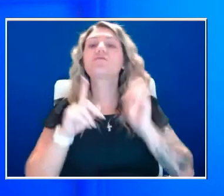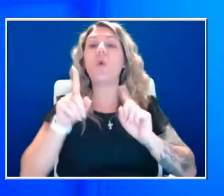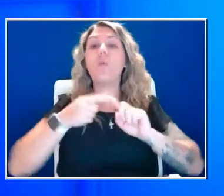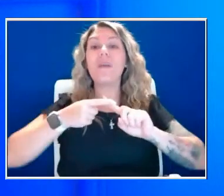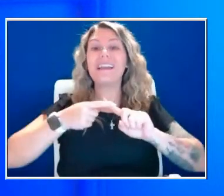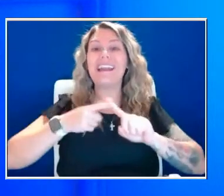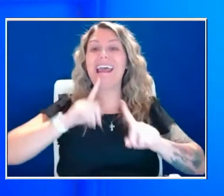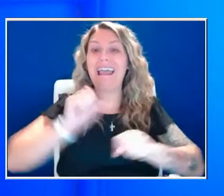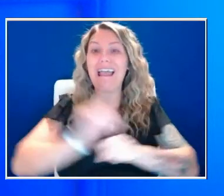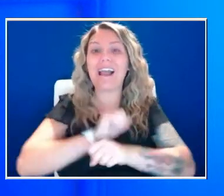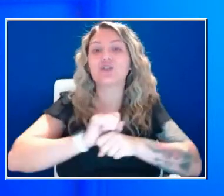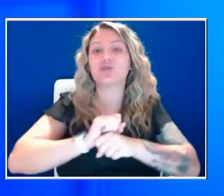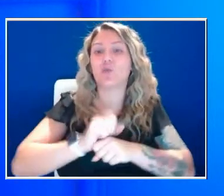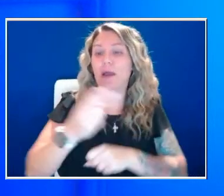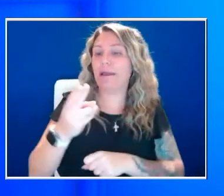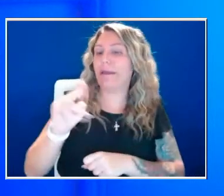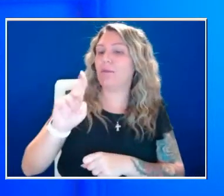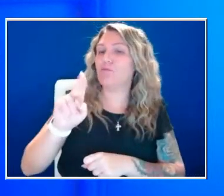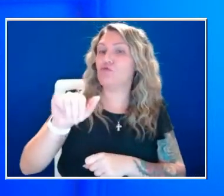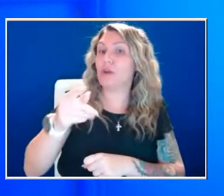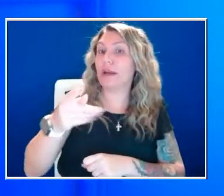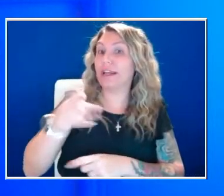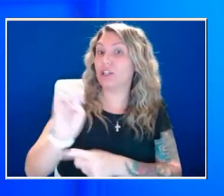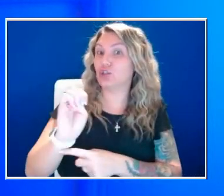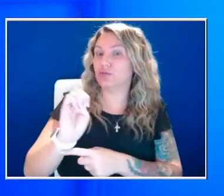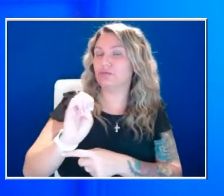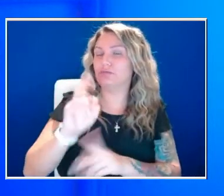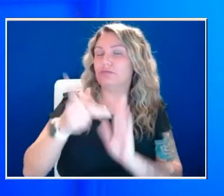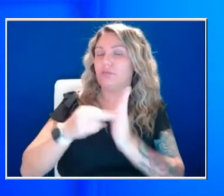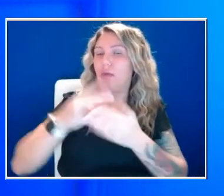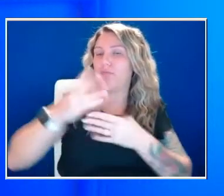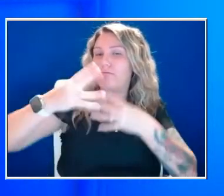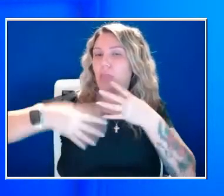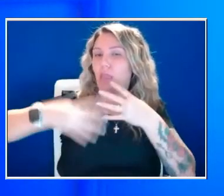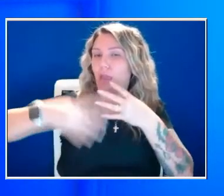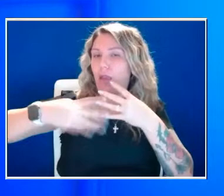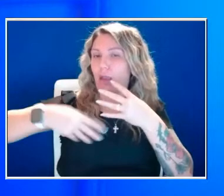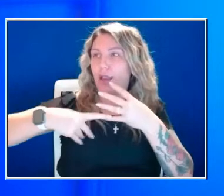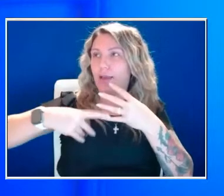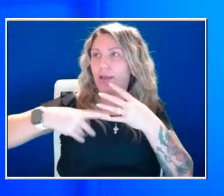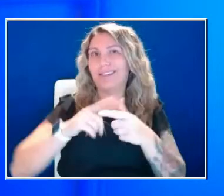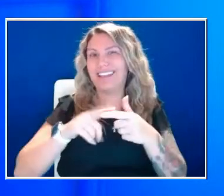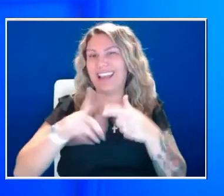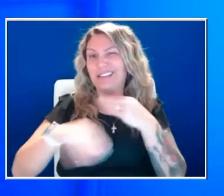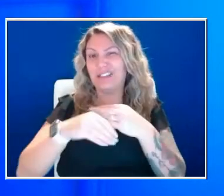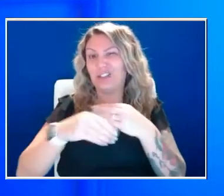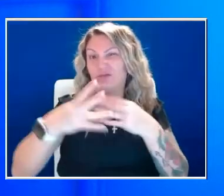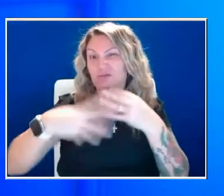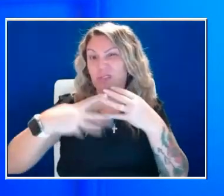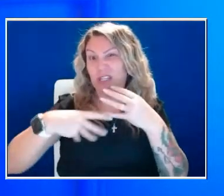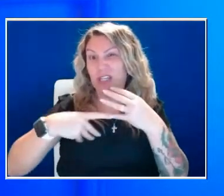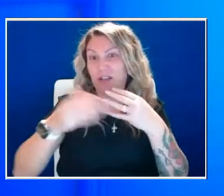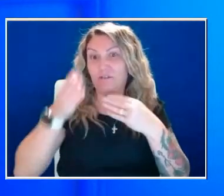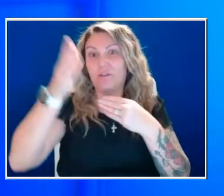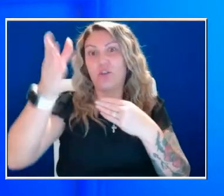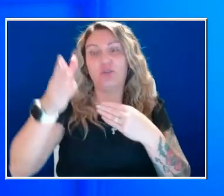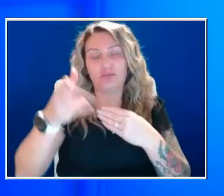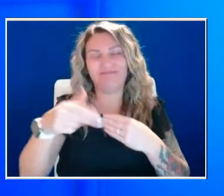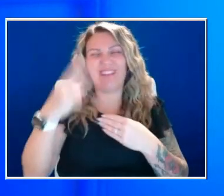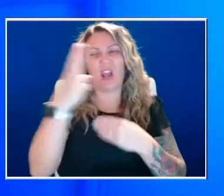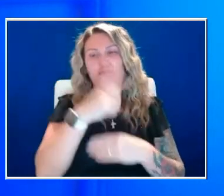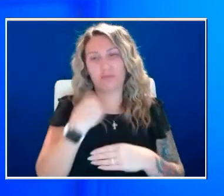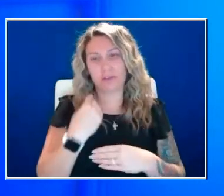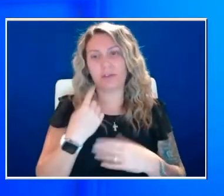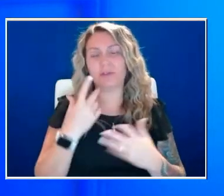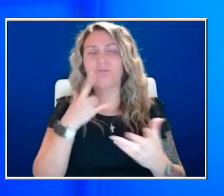bleeding episode, then the risk of additional bleeding in the near future is much higher, and so we really need to think